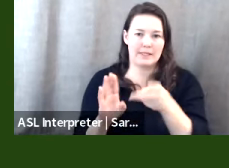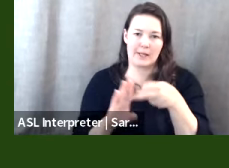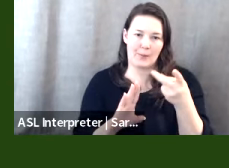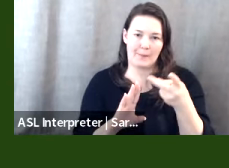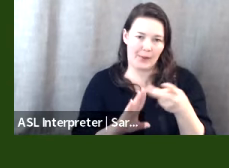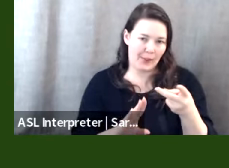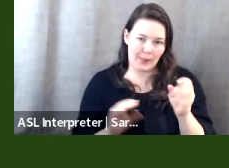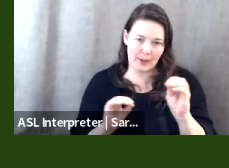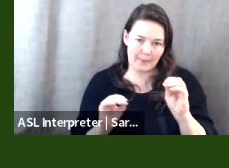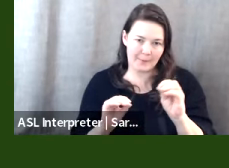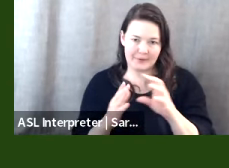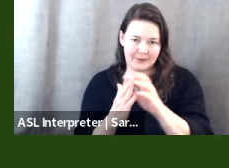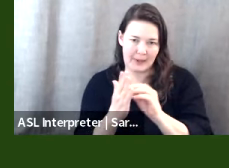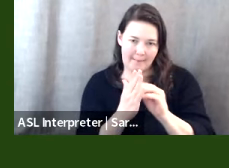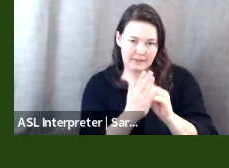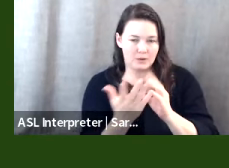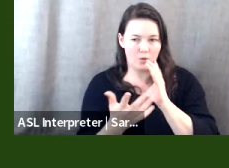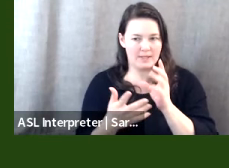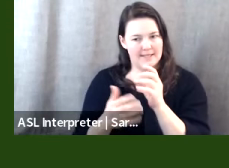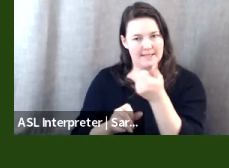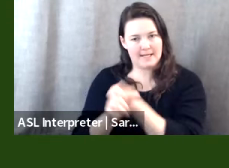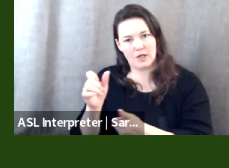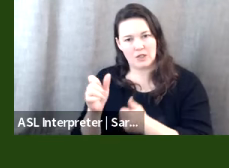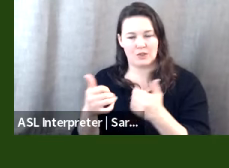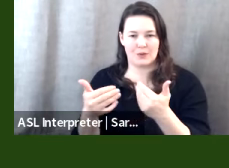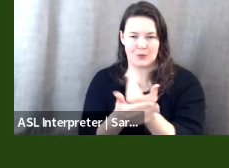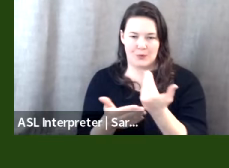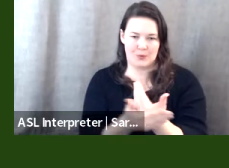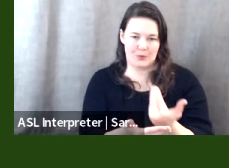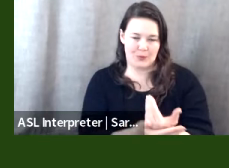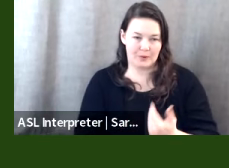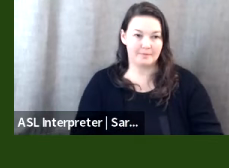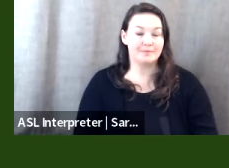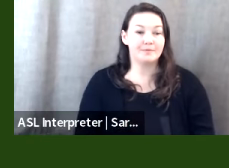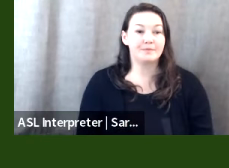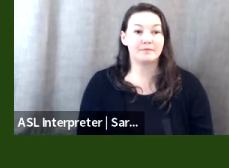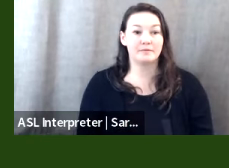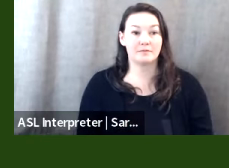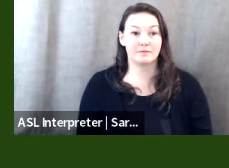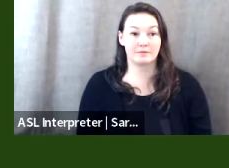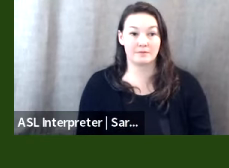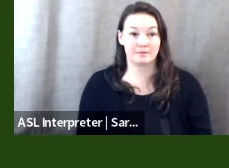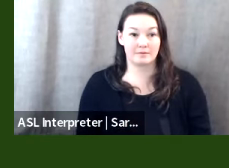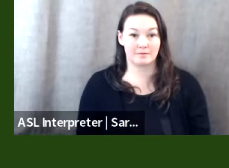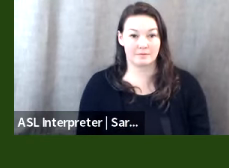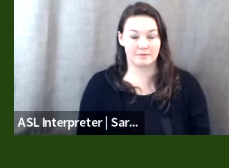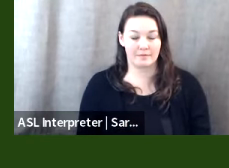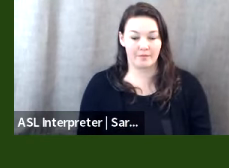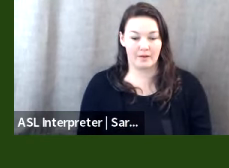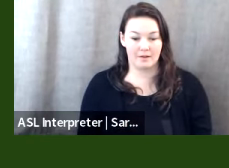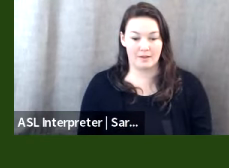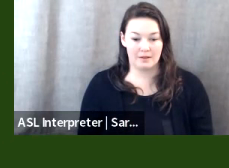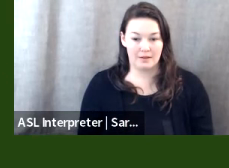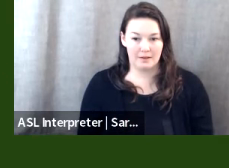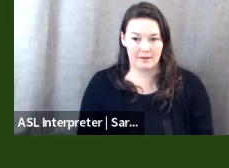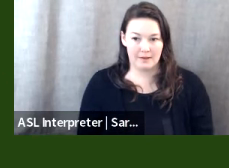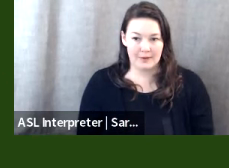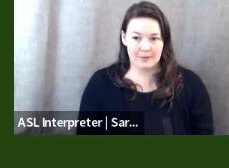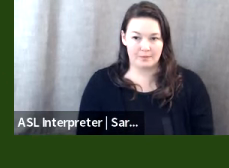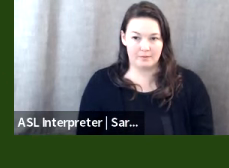Ya para el viernes yo y Susan vamos a analizar las nuevas ideas agregadas, asegurarnos de